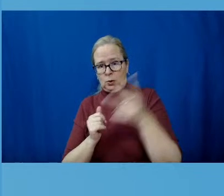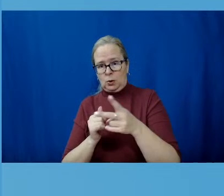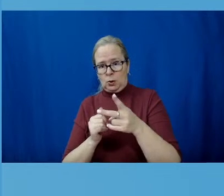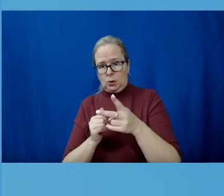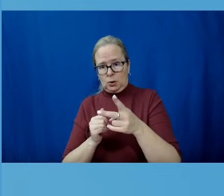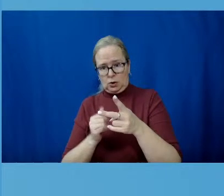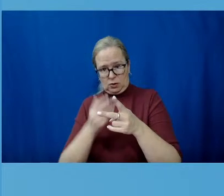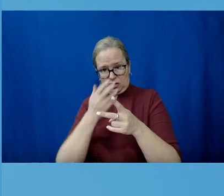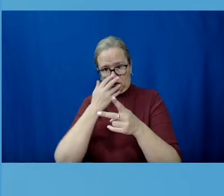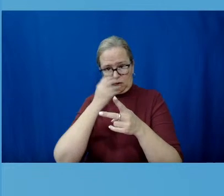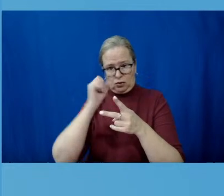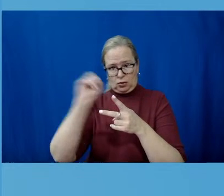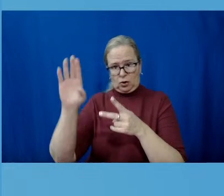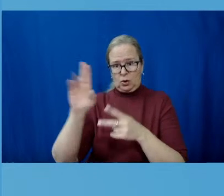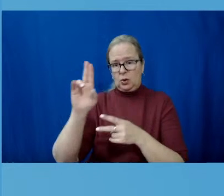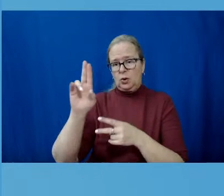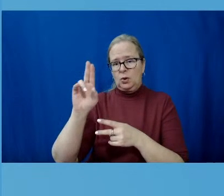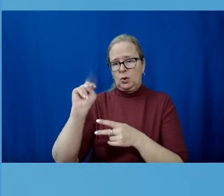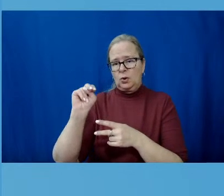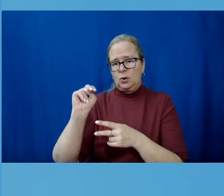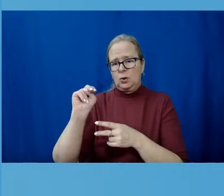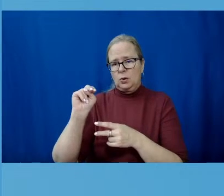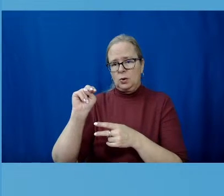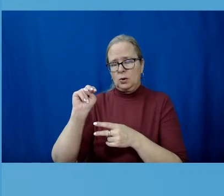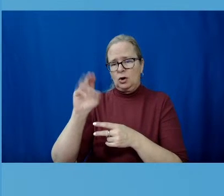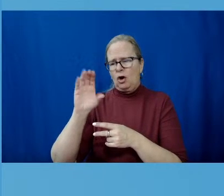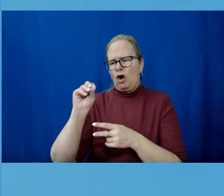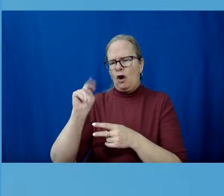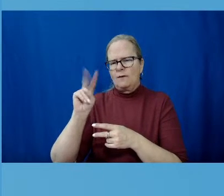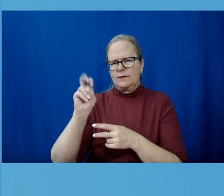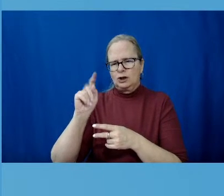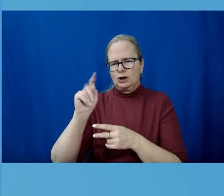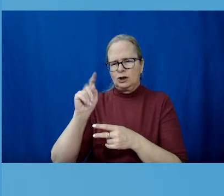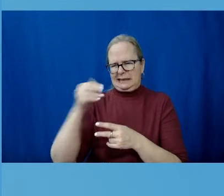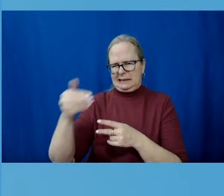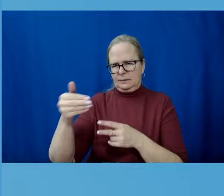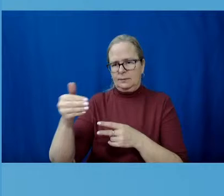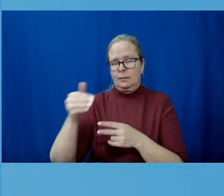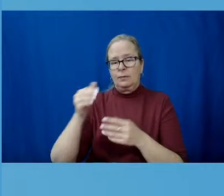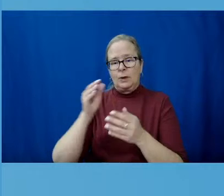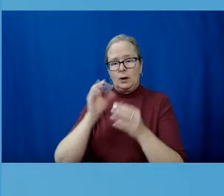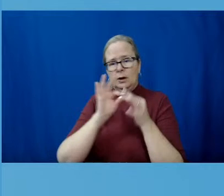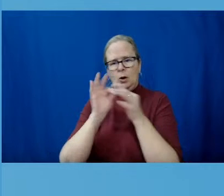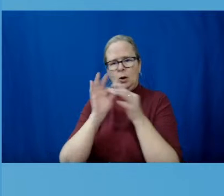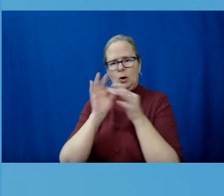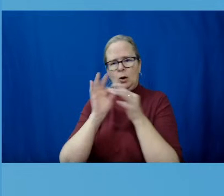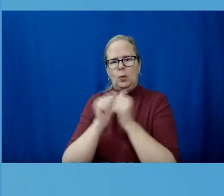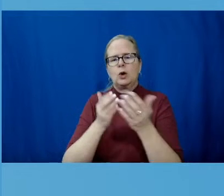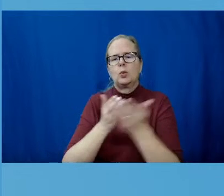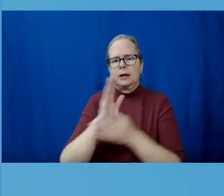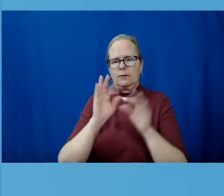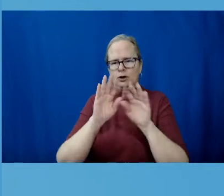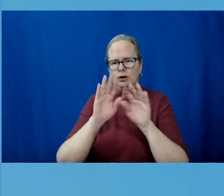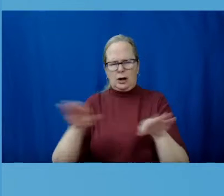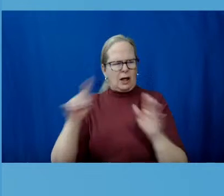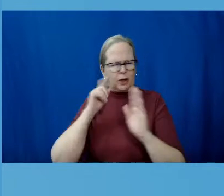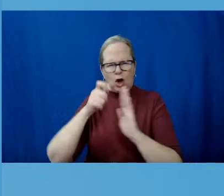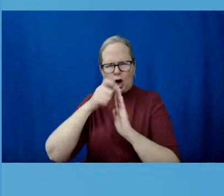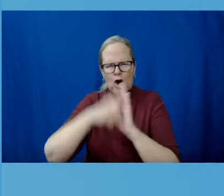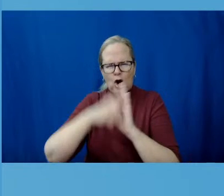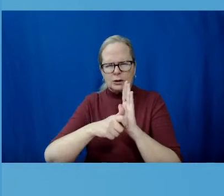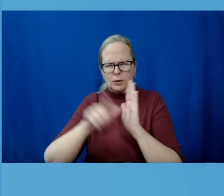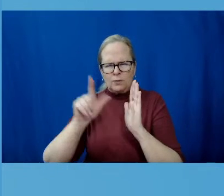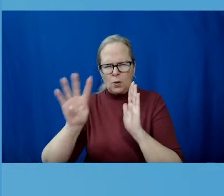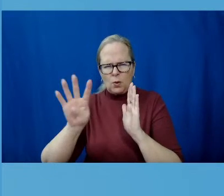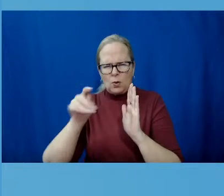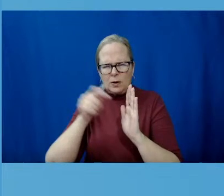are specifically asking about Article 24, which relates to state parties recognizing that rights